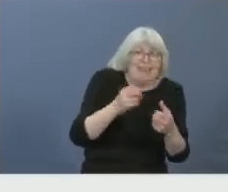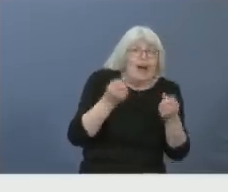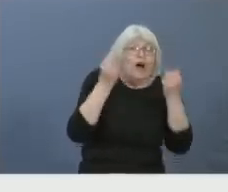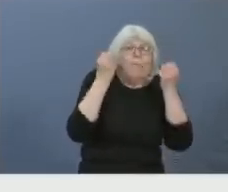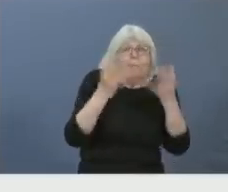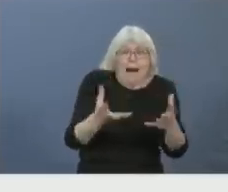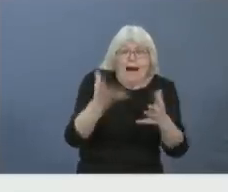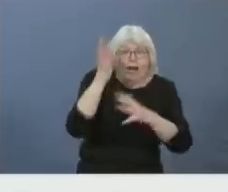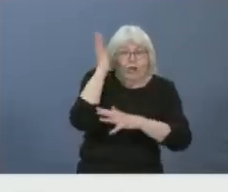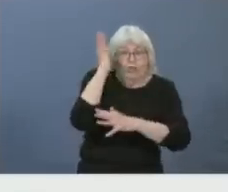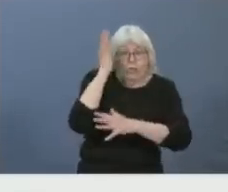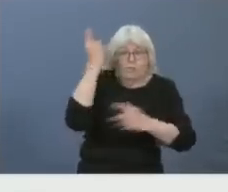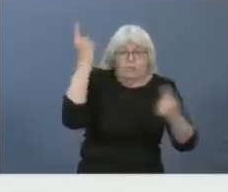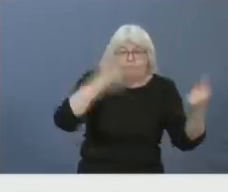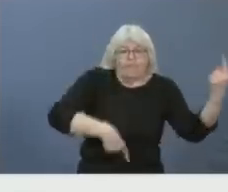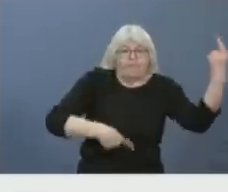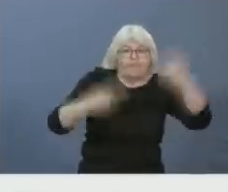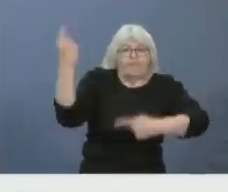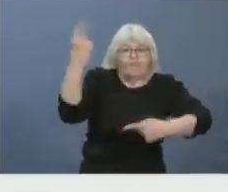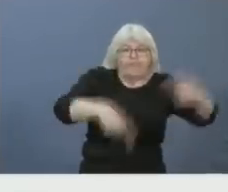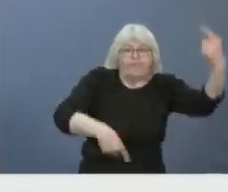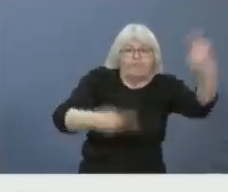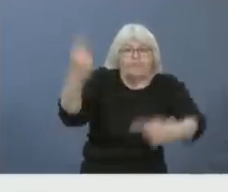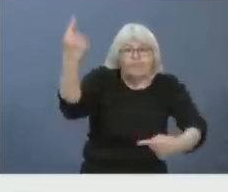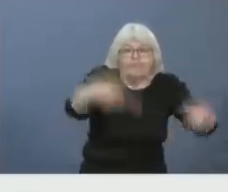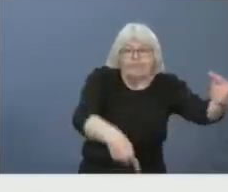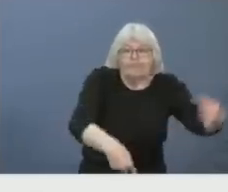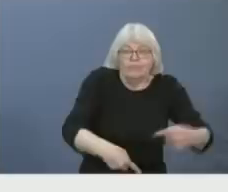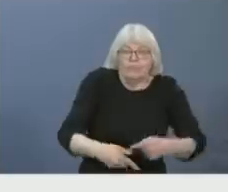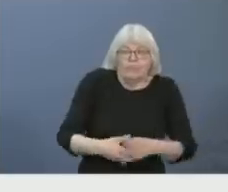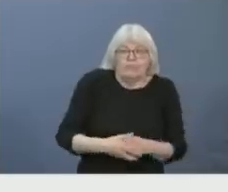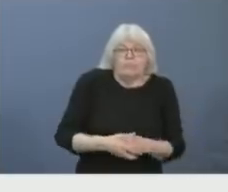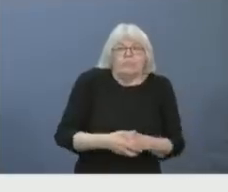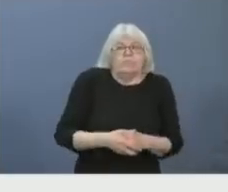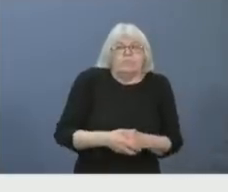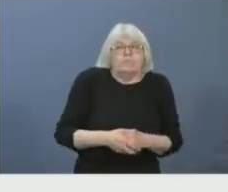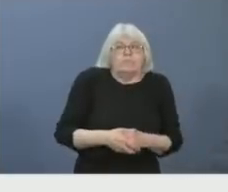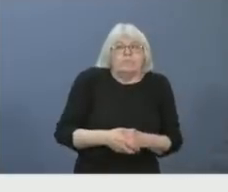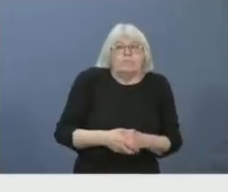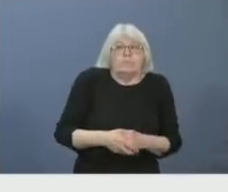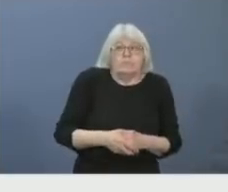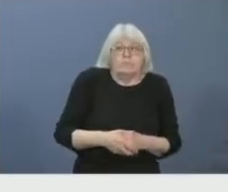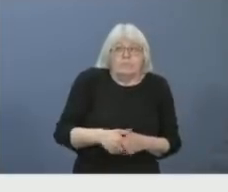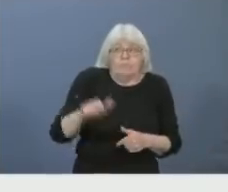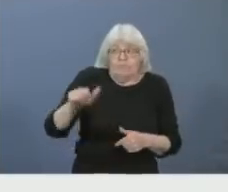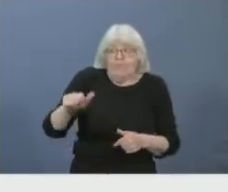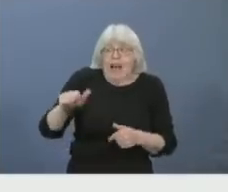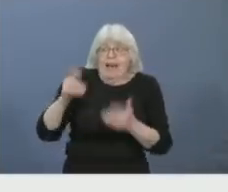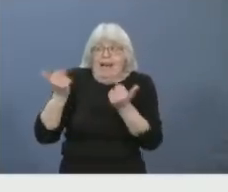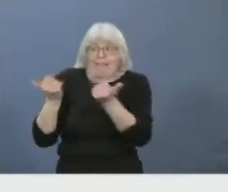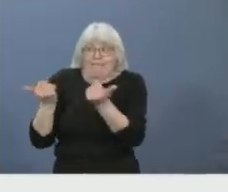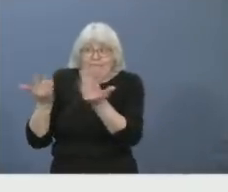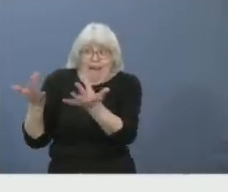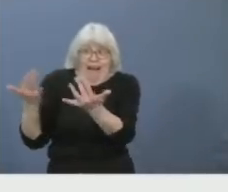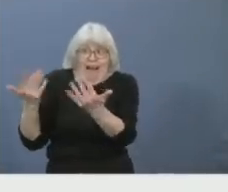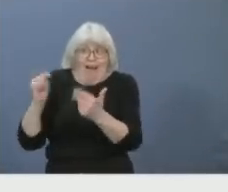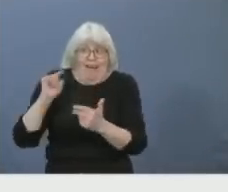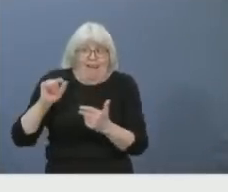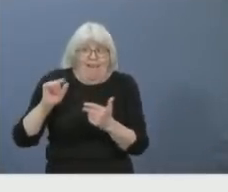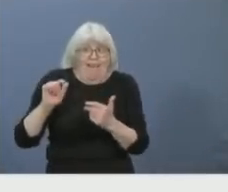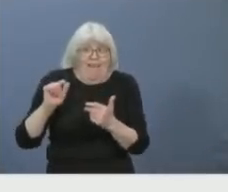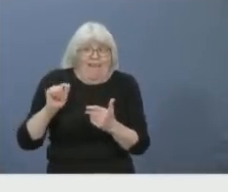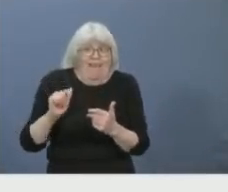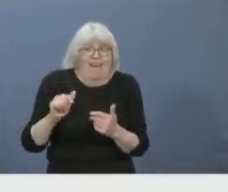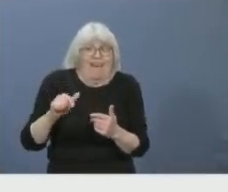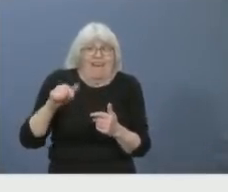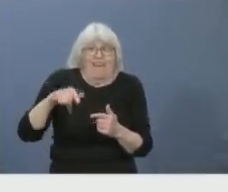among a number of impacts that it had. Particularly for these fires, Fiona's impact on blown